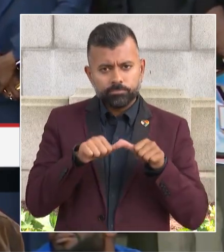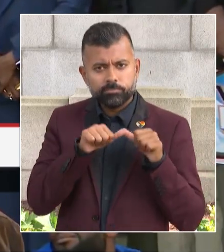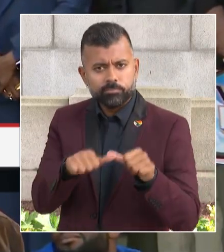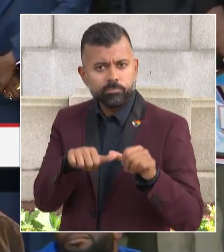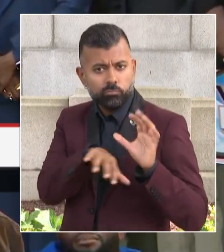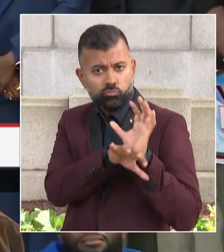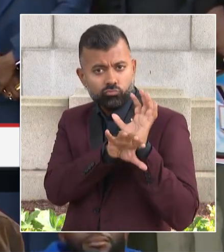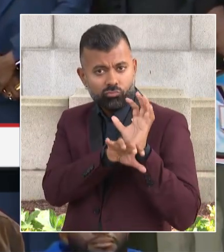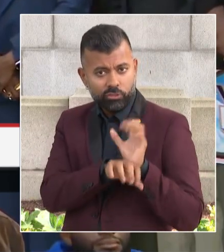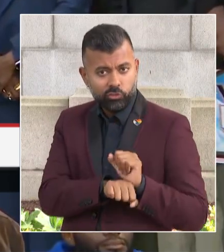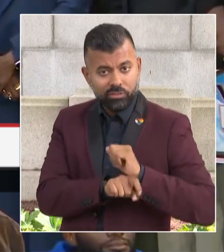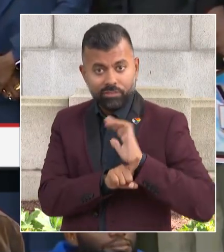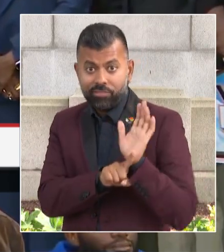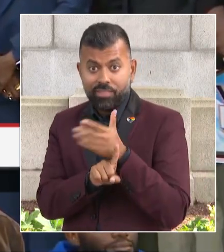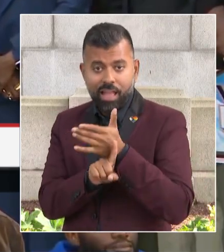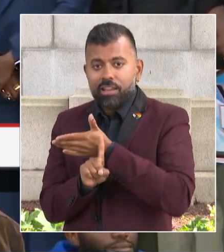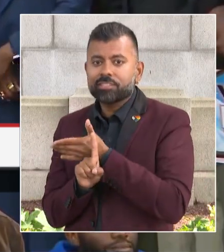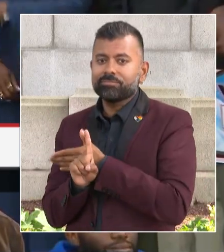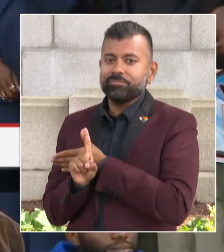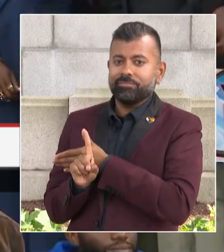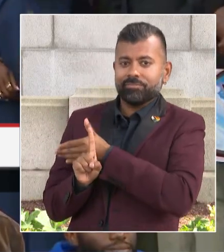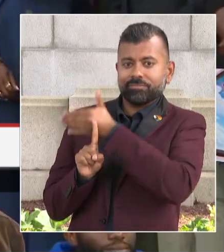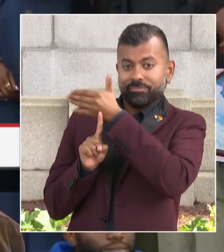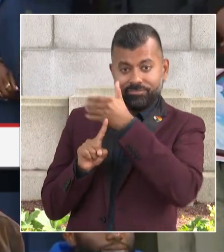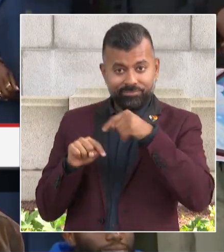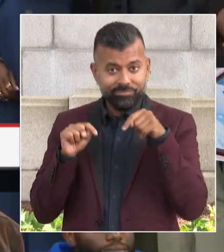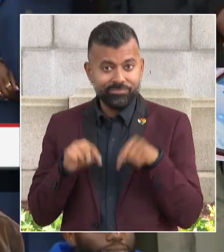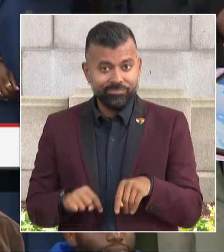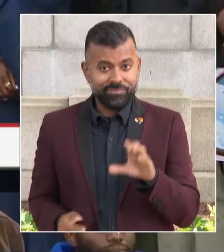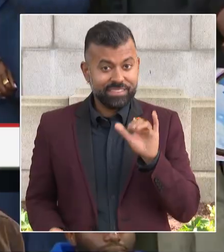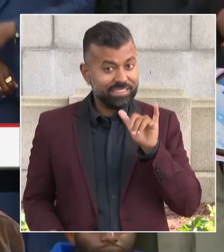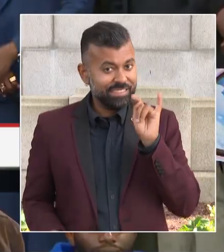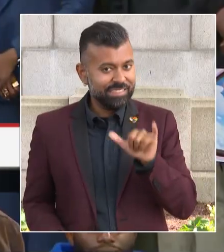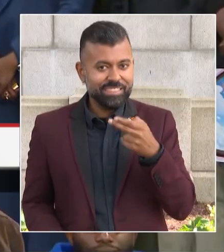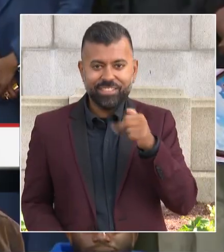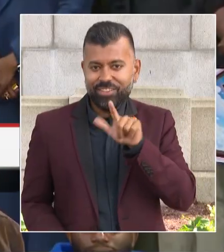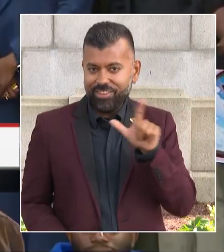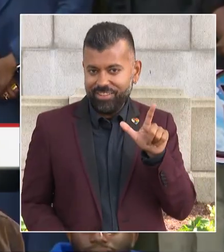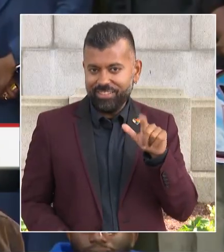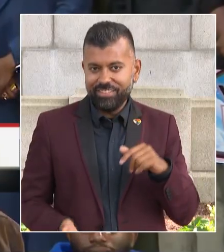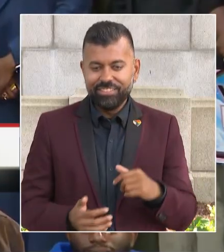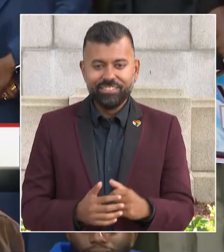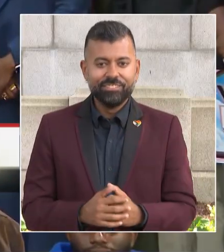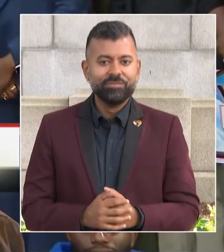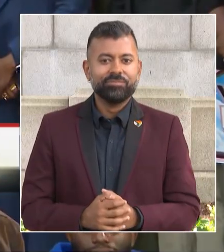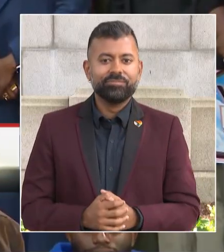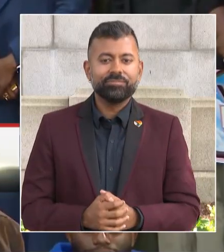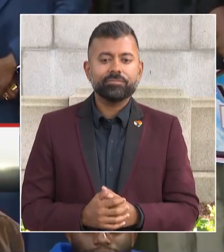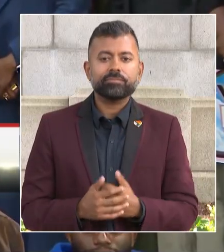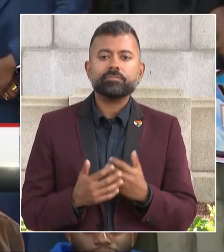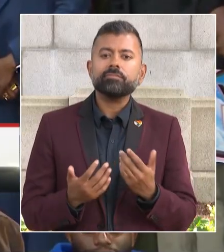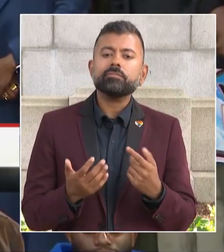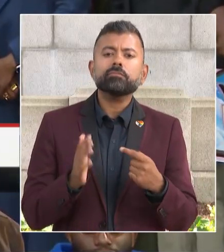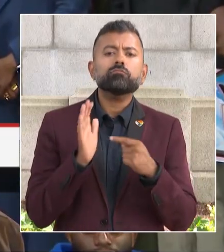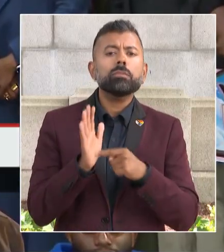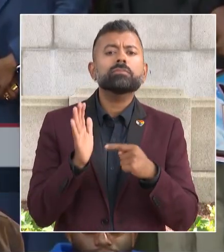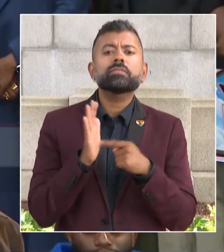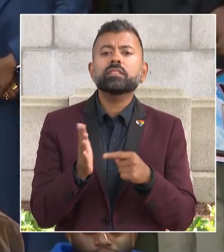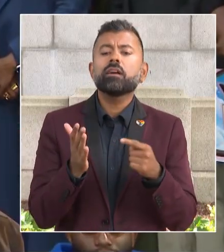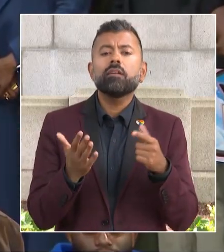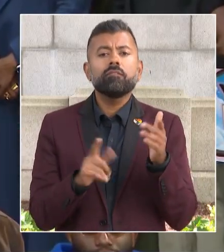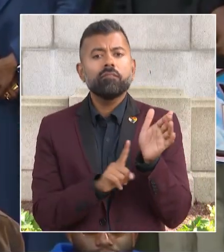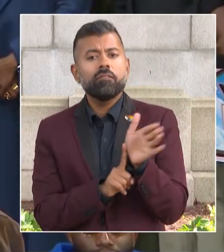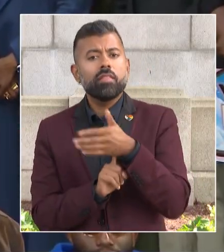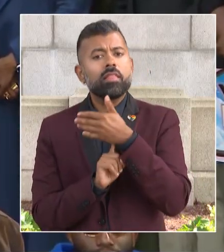a representation of the D.C. values that 700 Washingtonians share. The